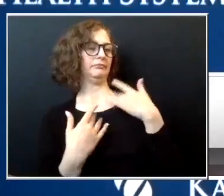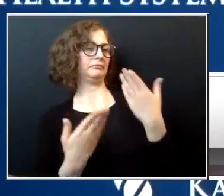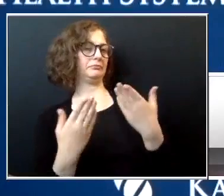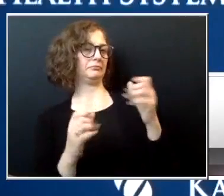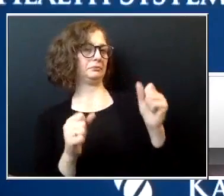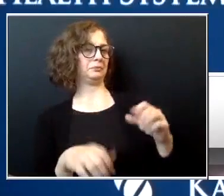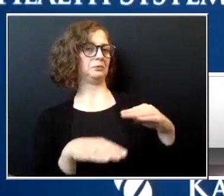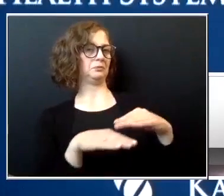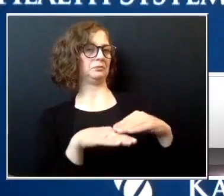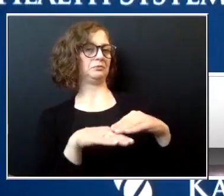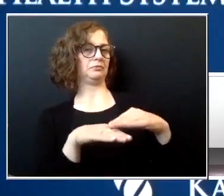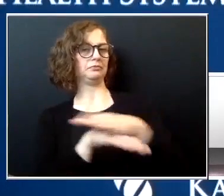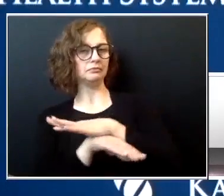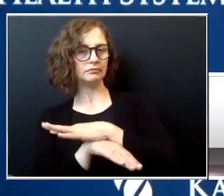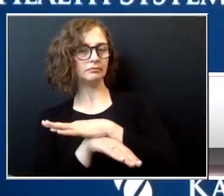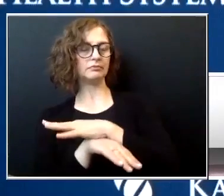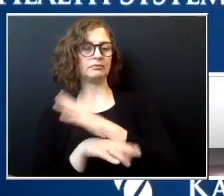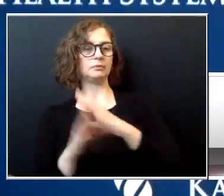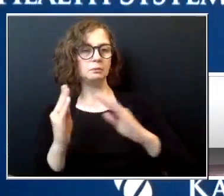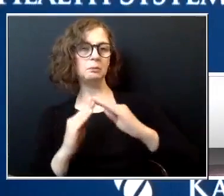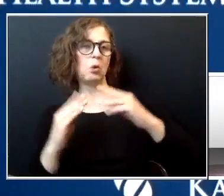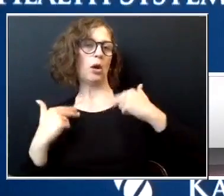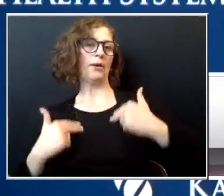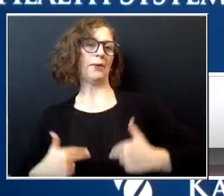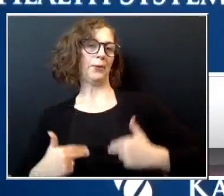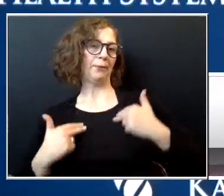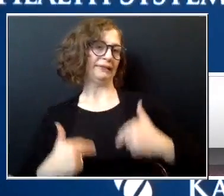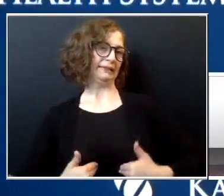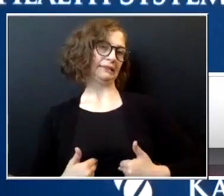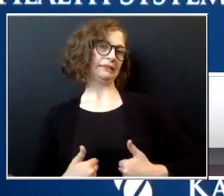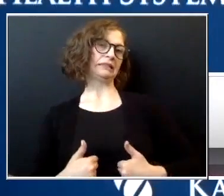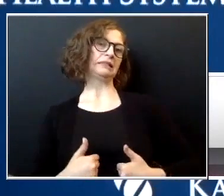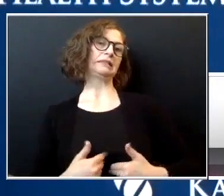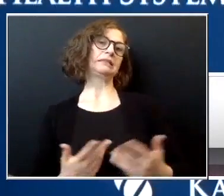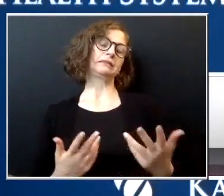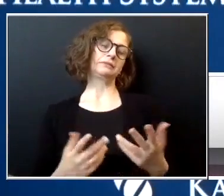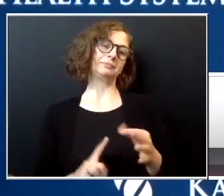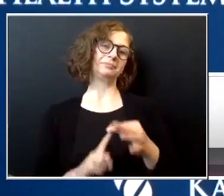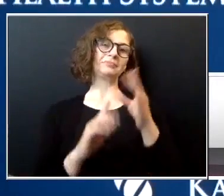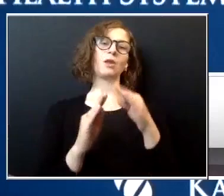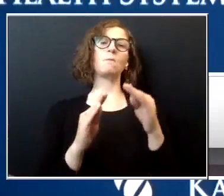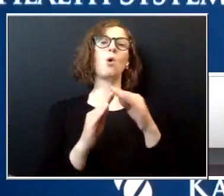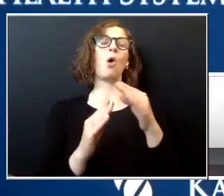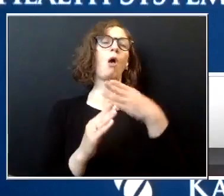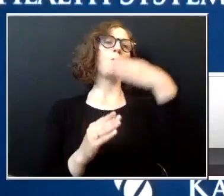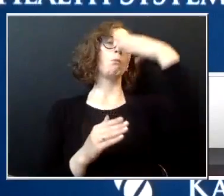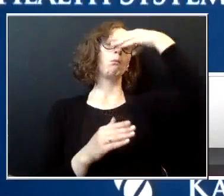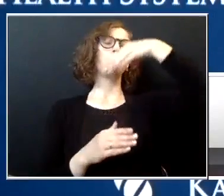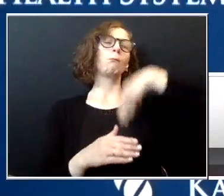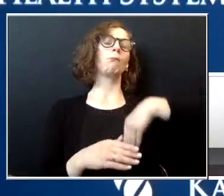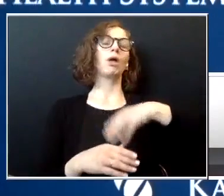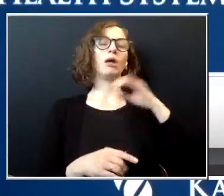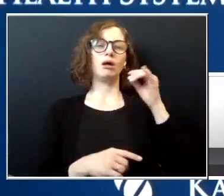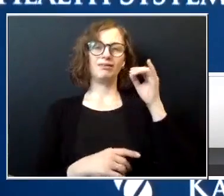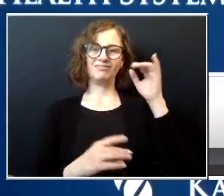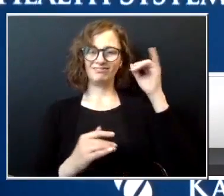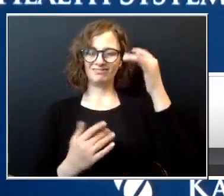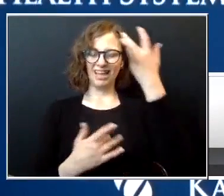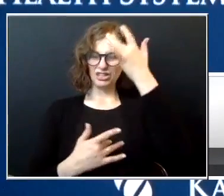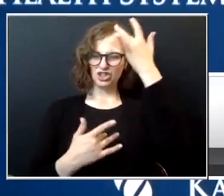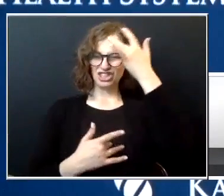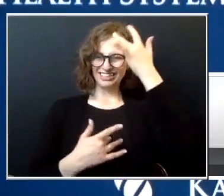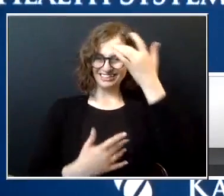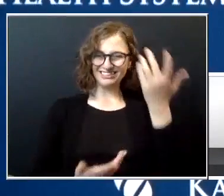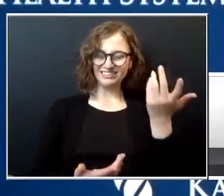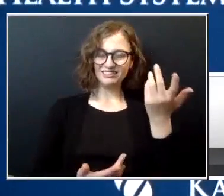in humans, and especially more infections that really go undiagnosed. I think there is that concern right now,